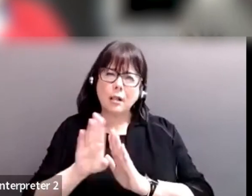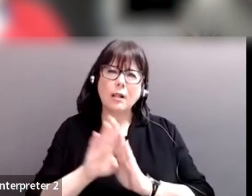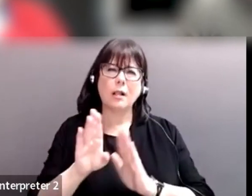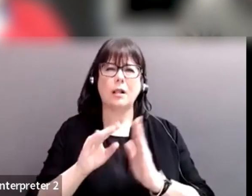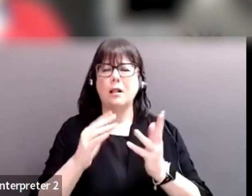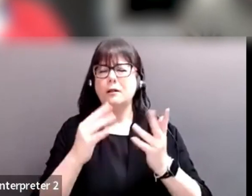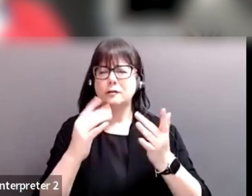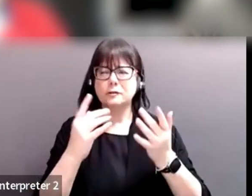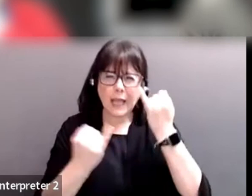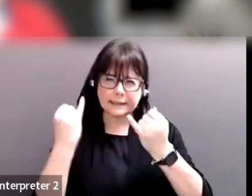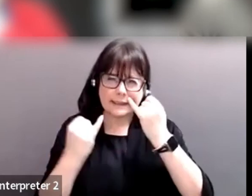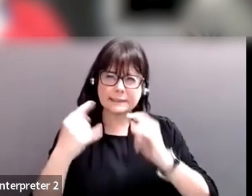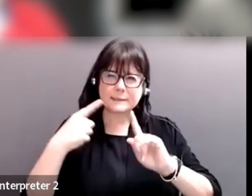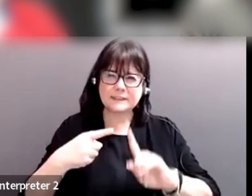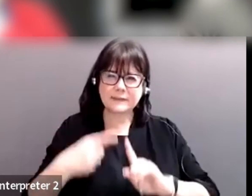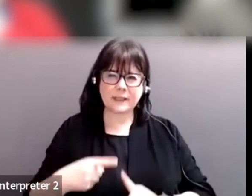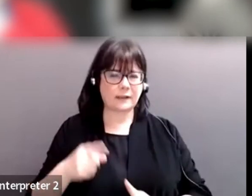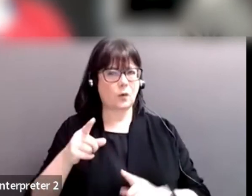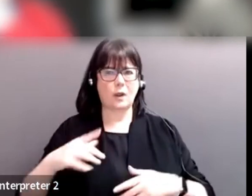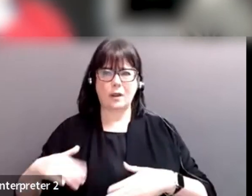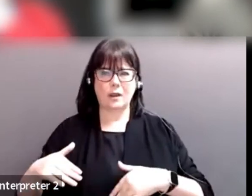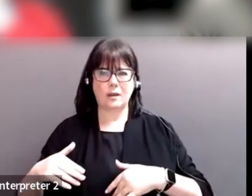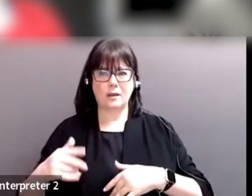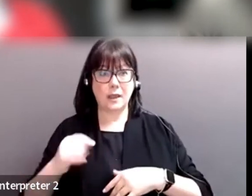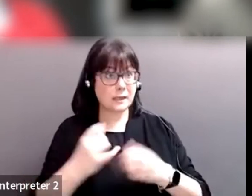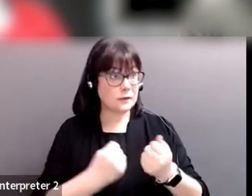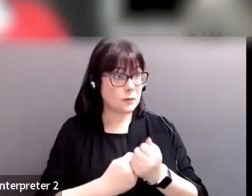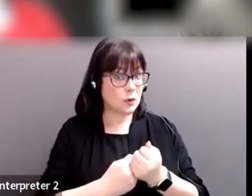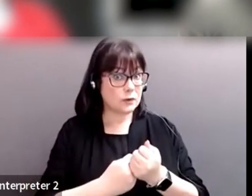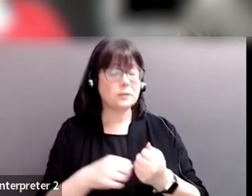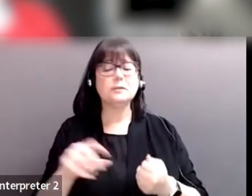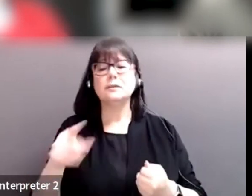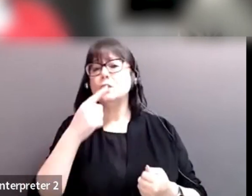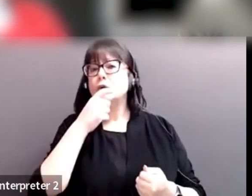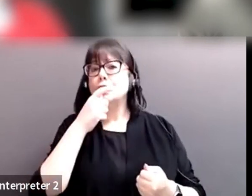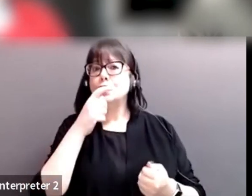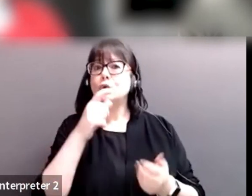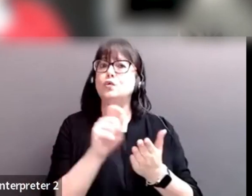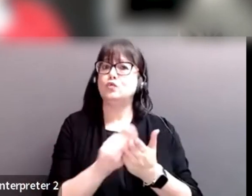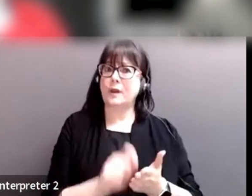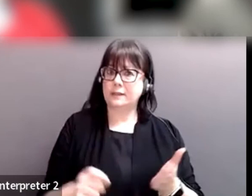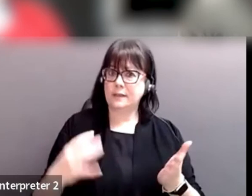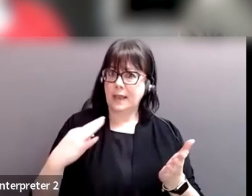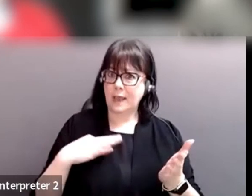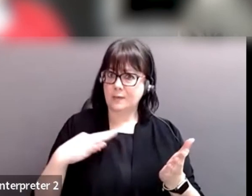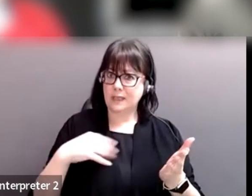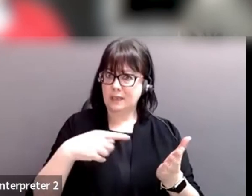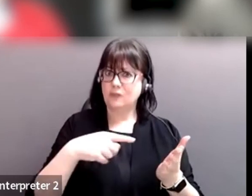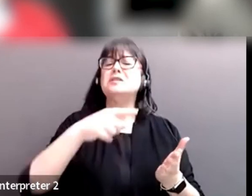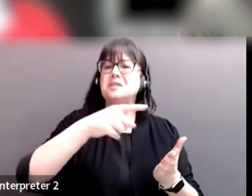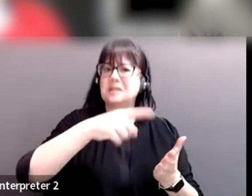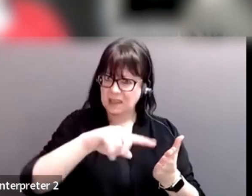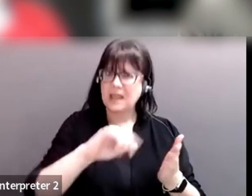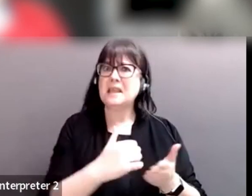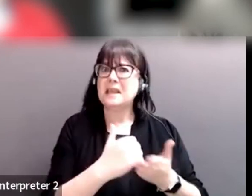project, is there support for that? So grant writers can definitely help you to an extent. Right now, obviously, you're going to have some